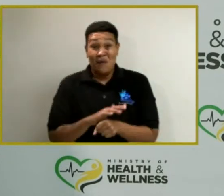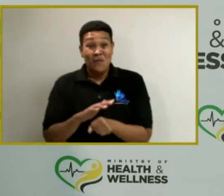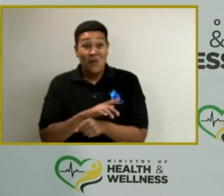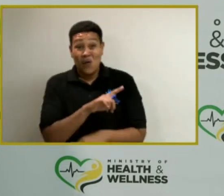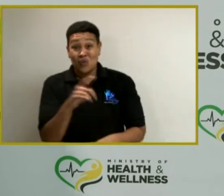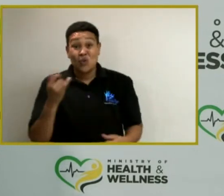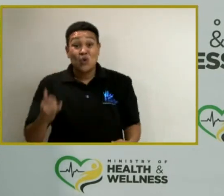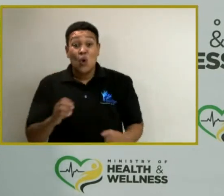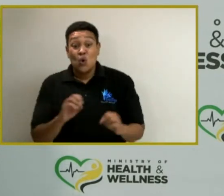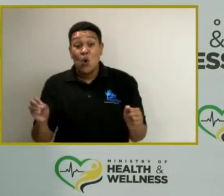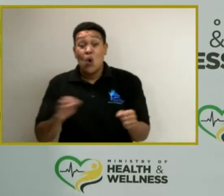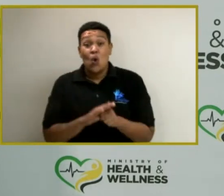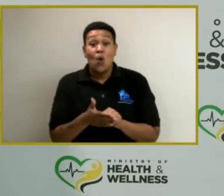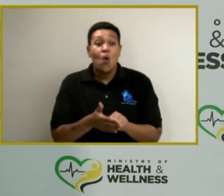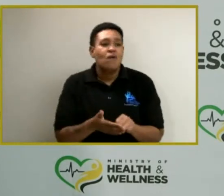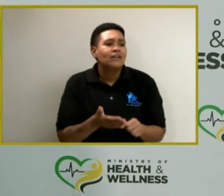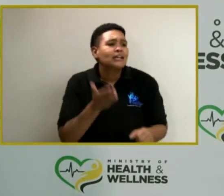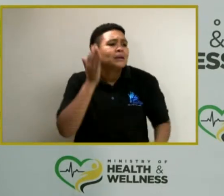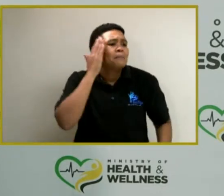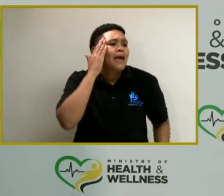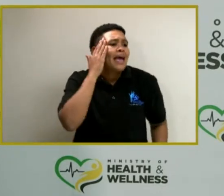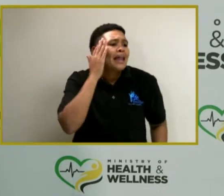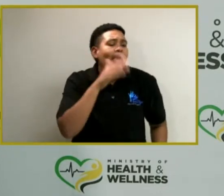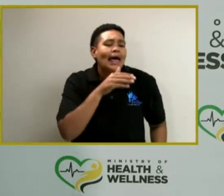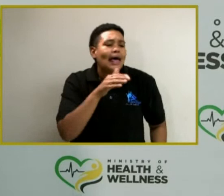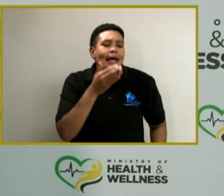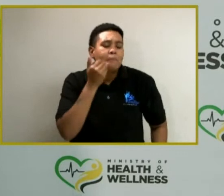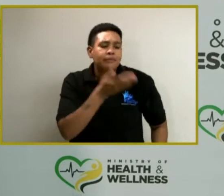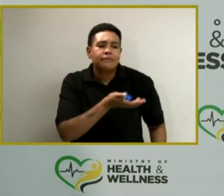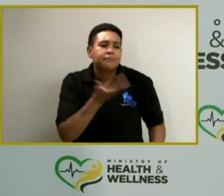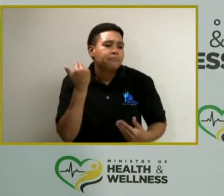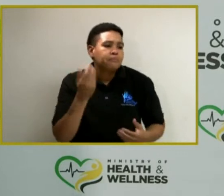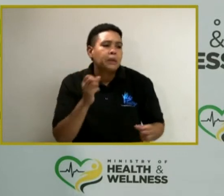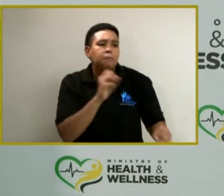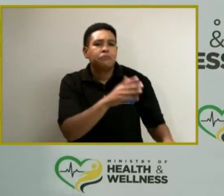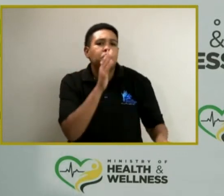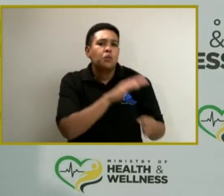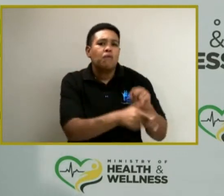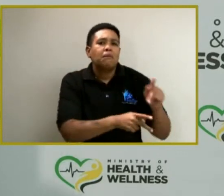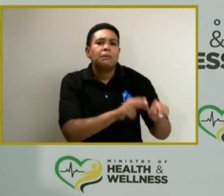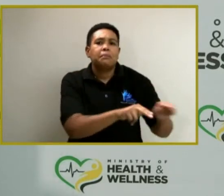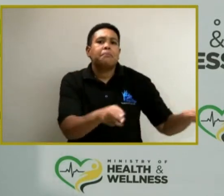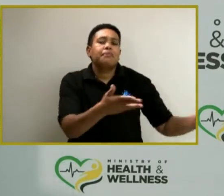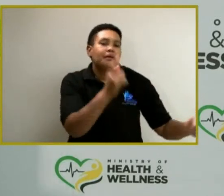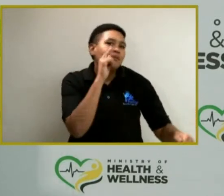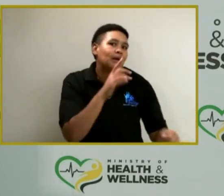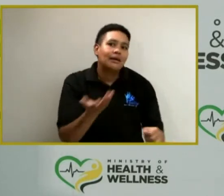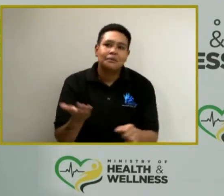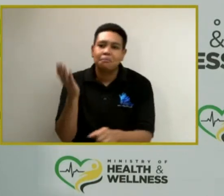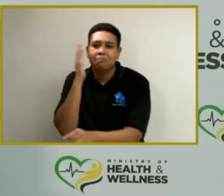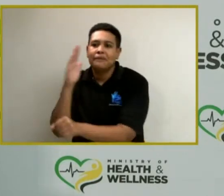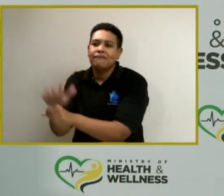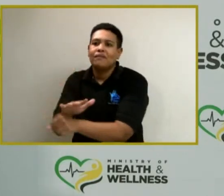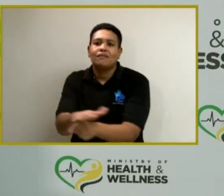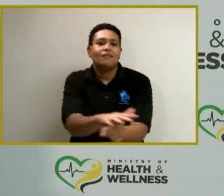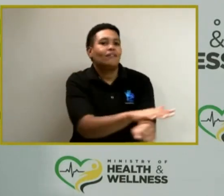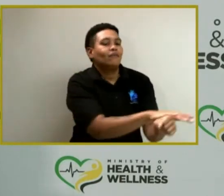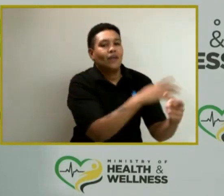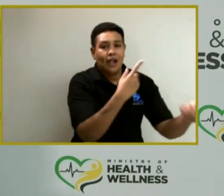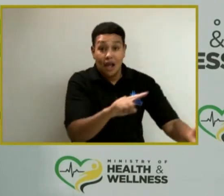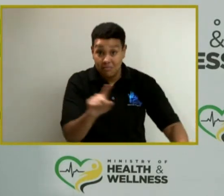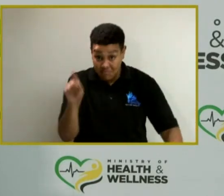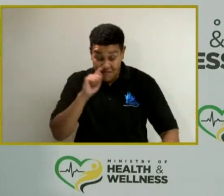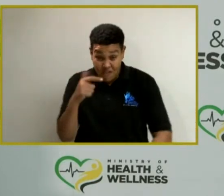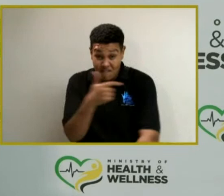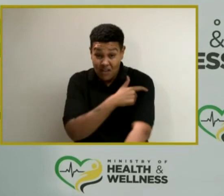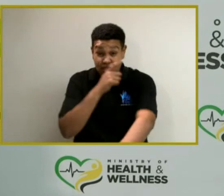non-COVID areas to facilitate COVID. In terms of vaccinations, you would have heard the CMO speak to the fact that